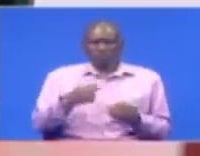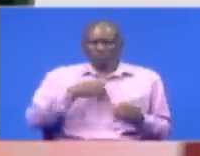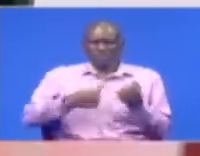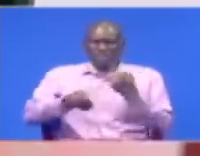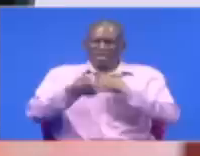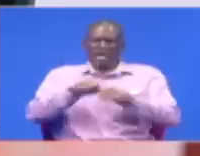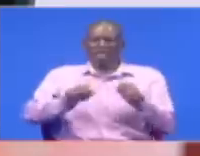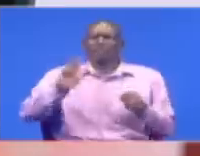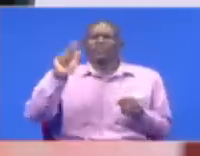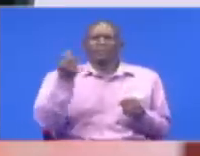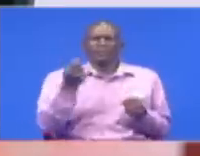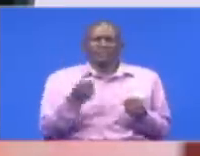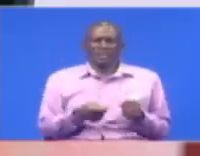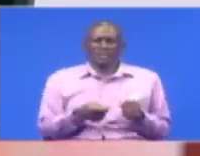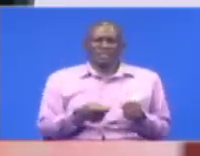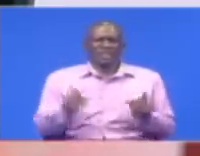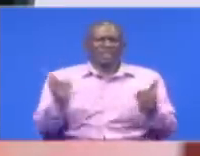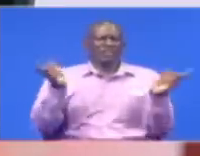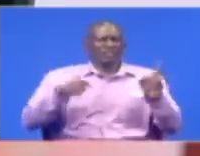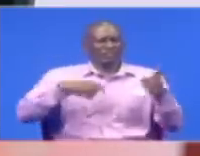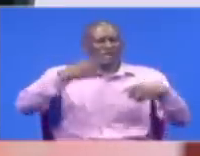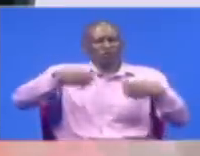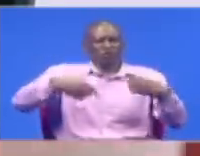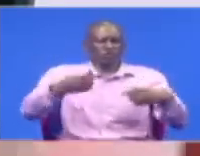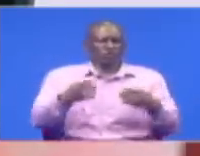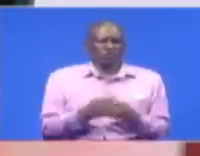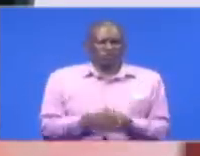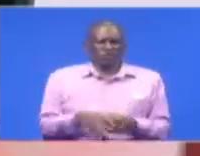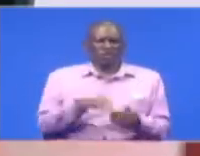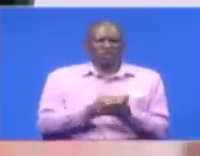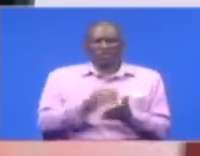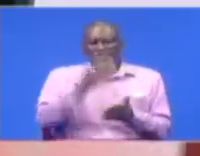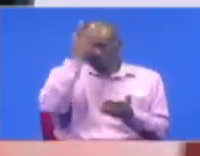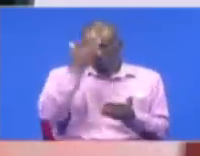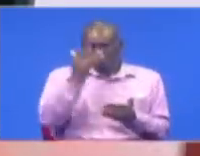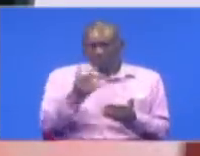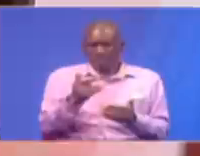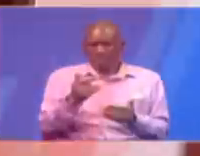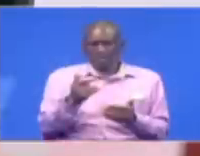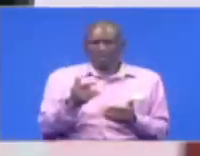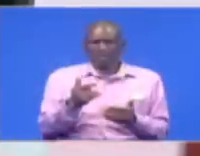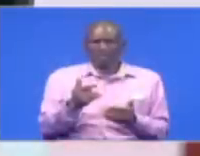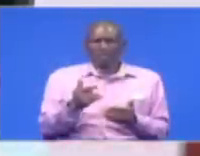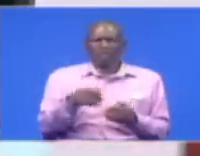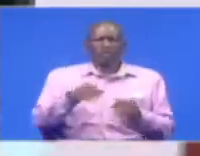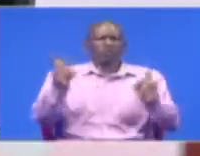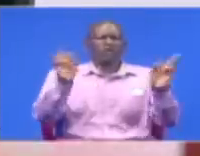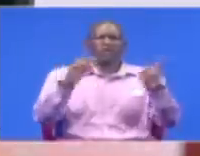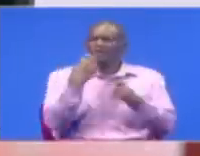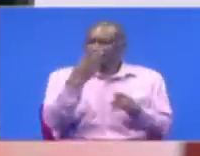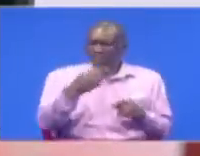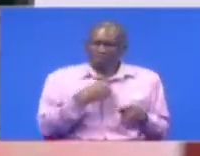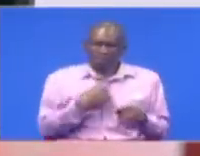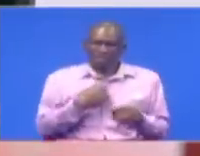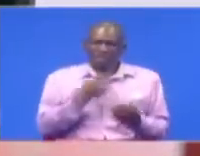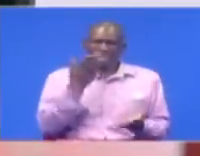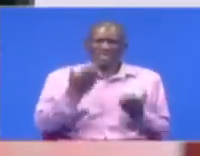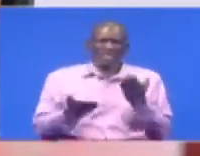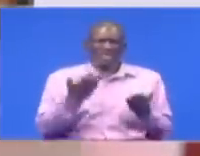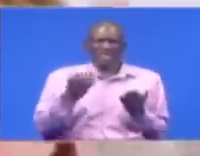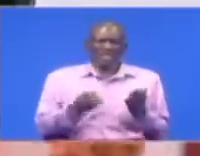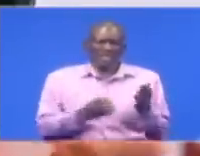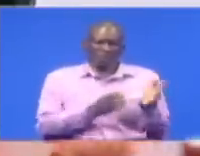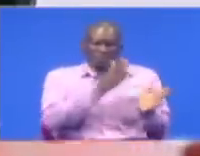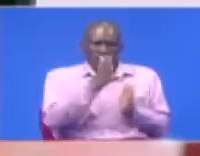acting for the president never continued. That is why, my lord, you didn't see me in any lineup